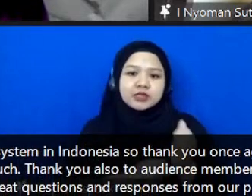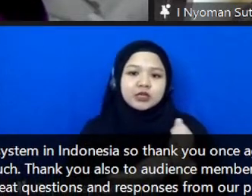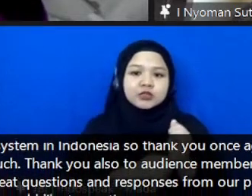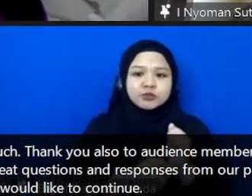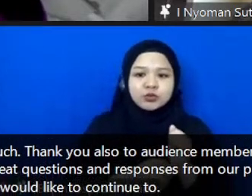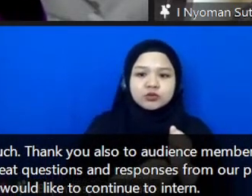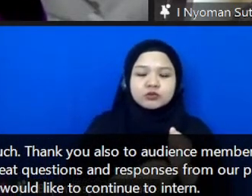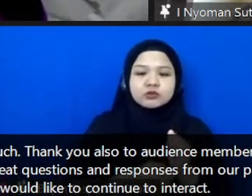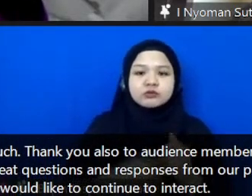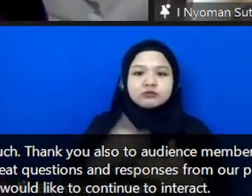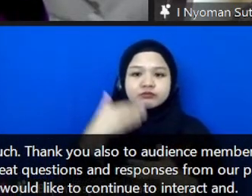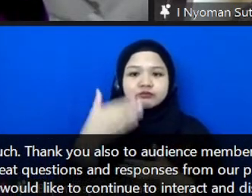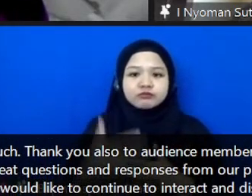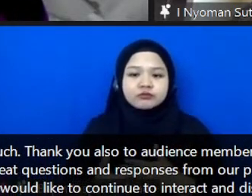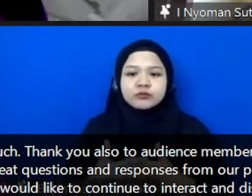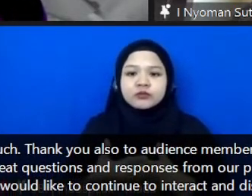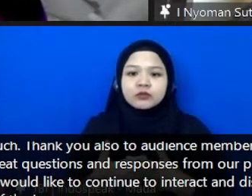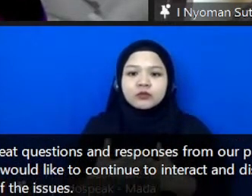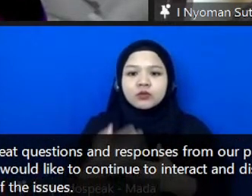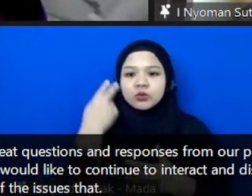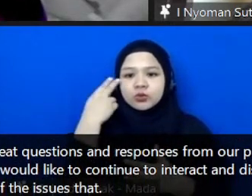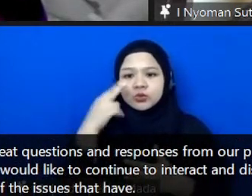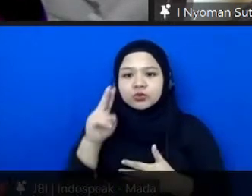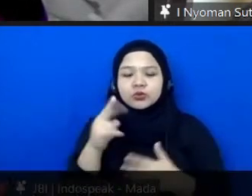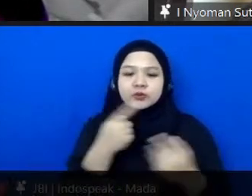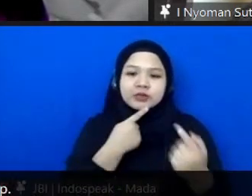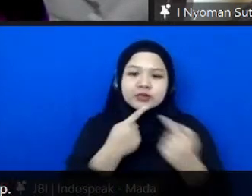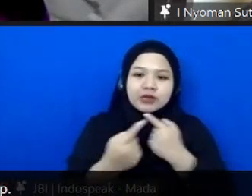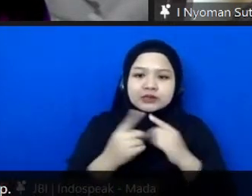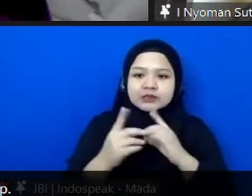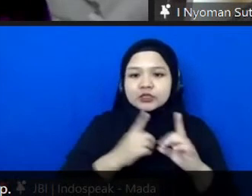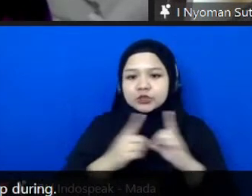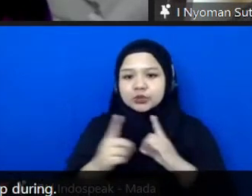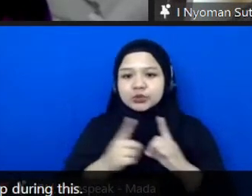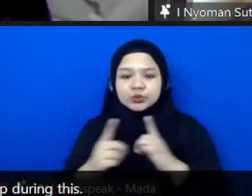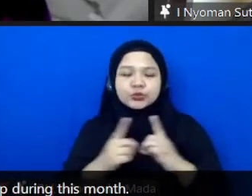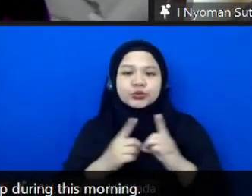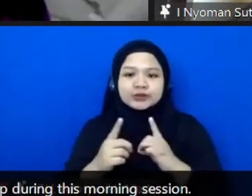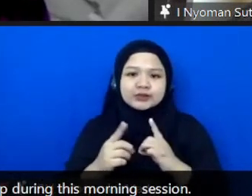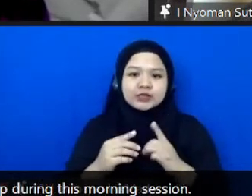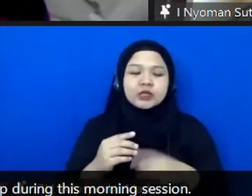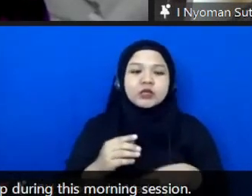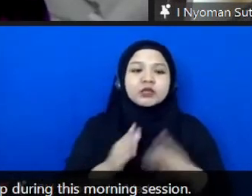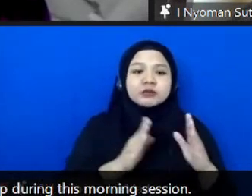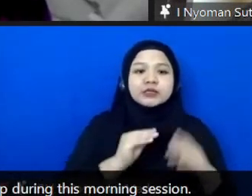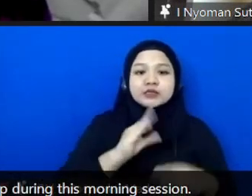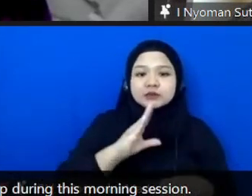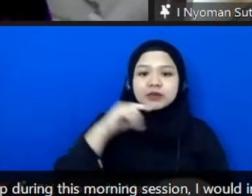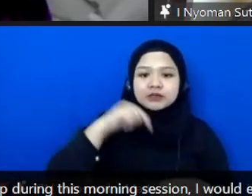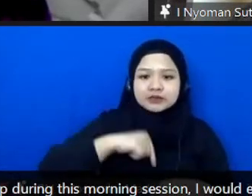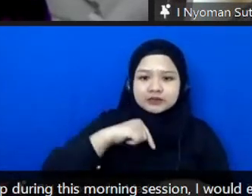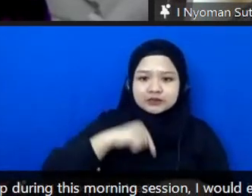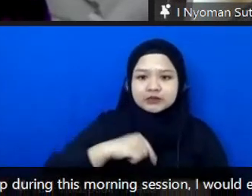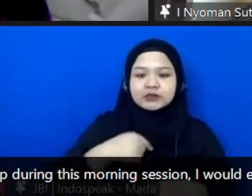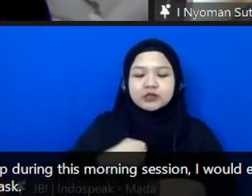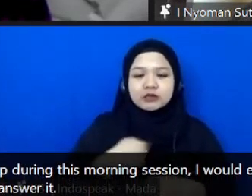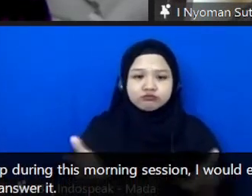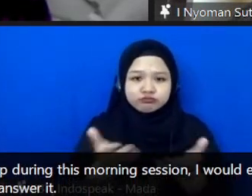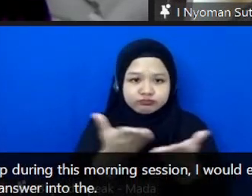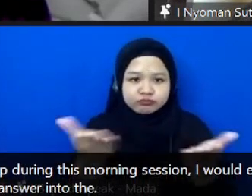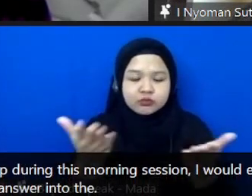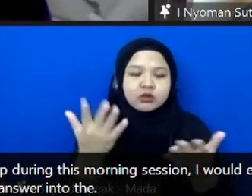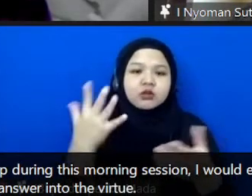to interact and discuss some of the issues that have come up during this morning's session, I would encourage you to enter into